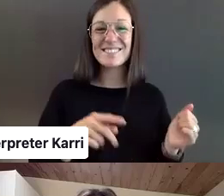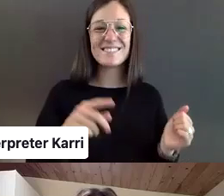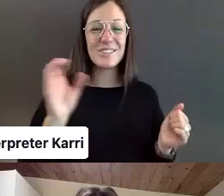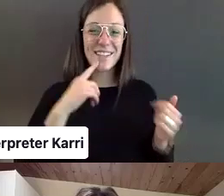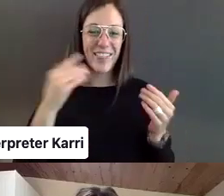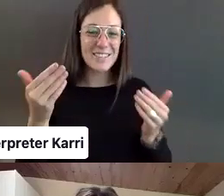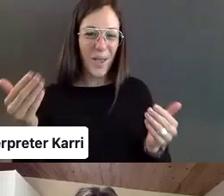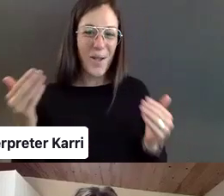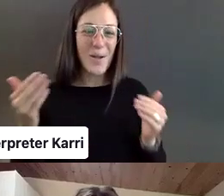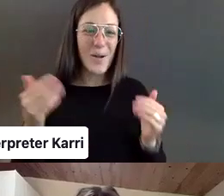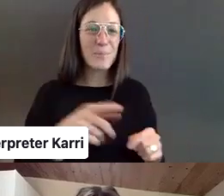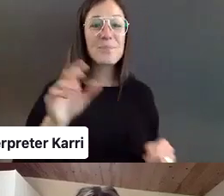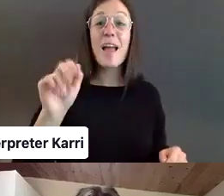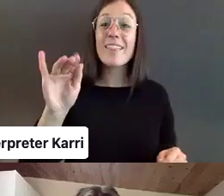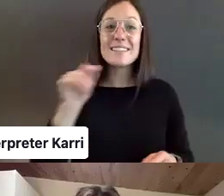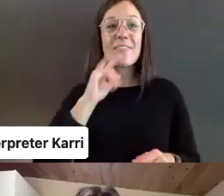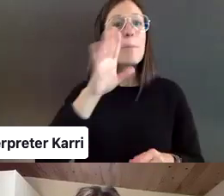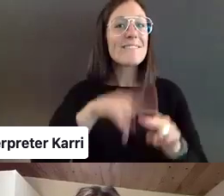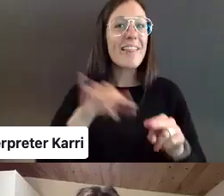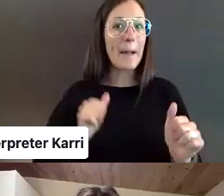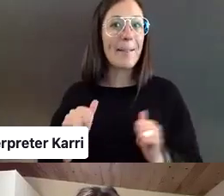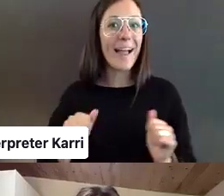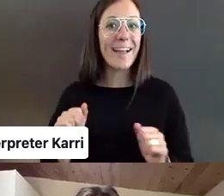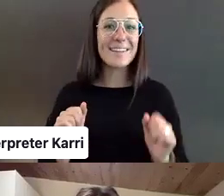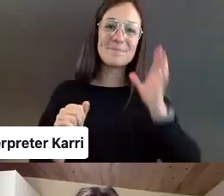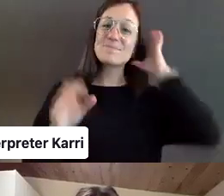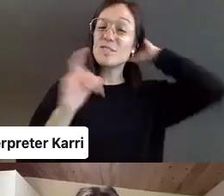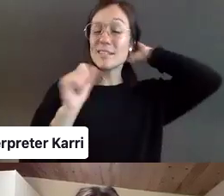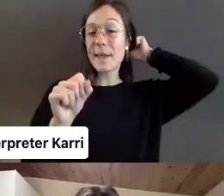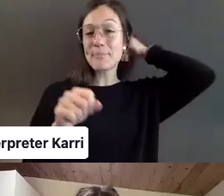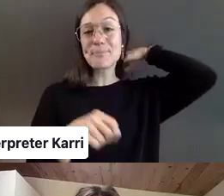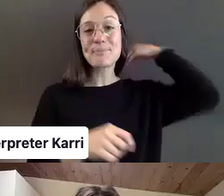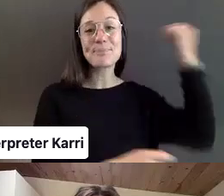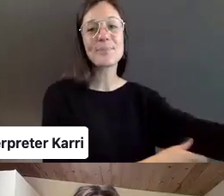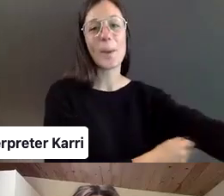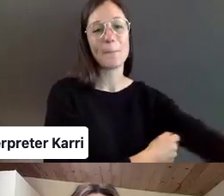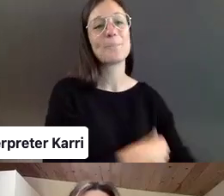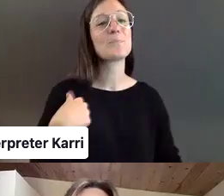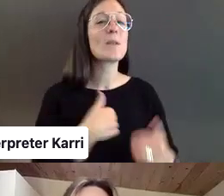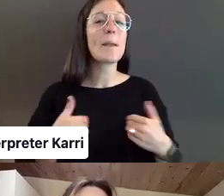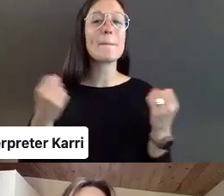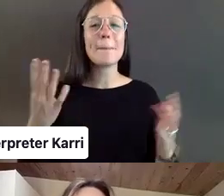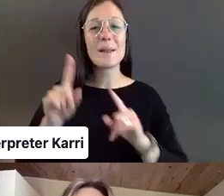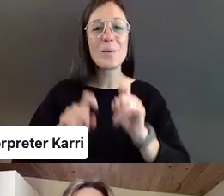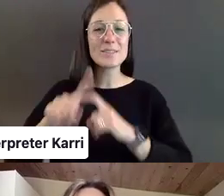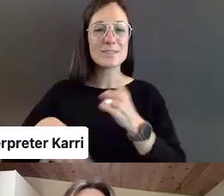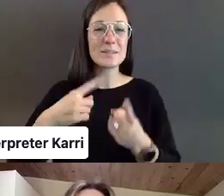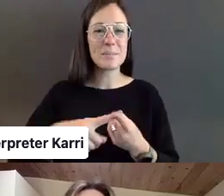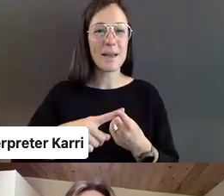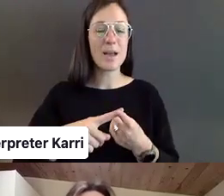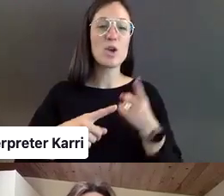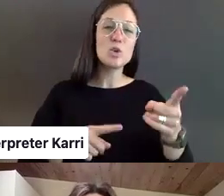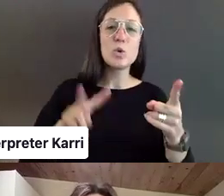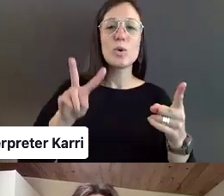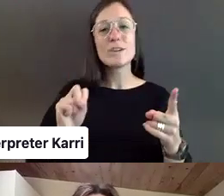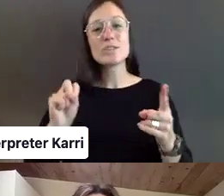could be fun, like a play. Yeah, completely. We also got a lot of questions like around you versus your character,